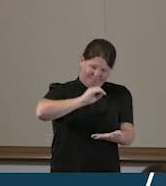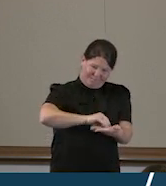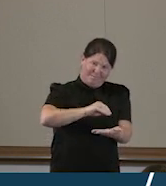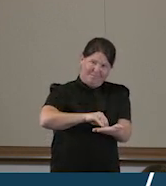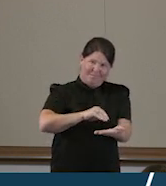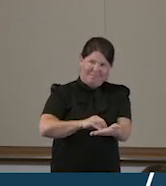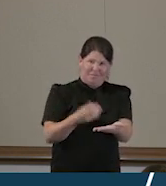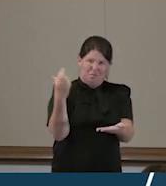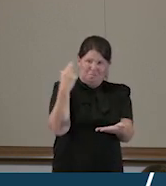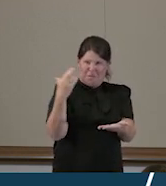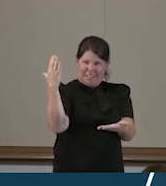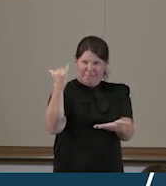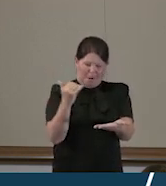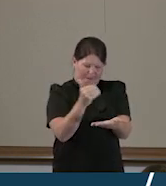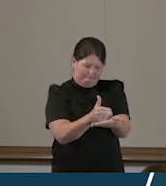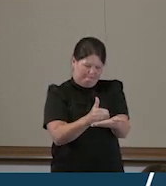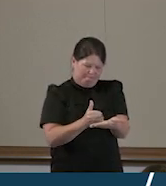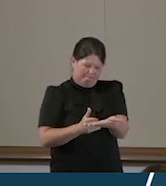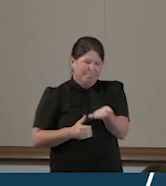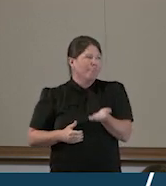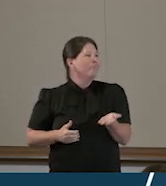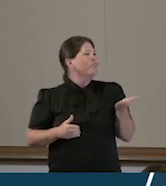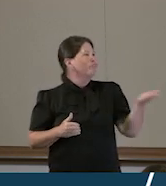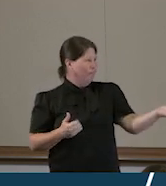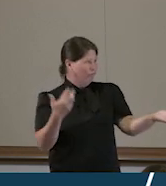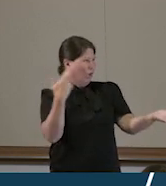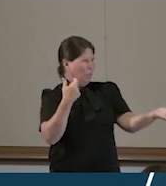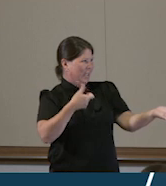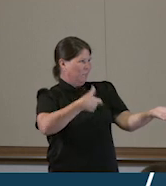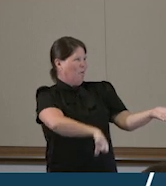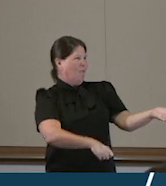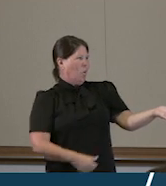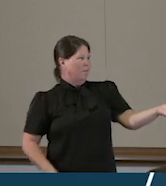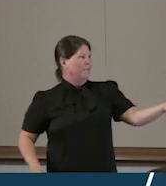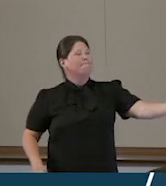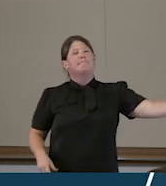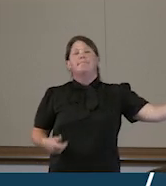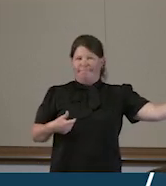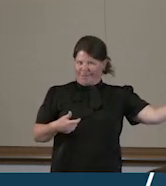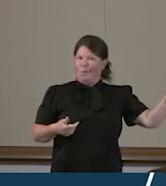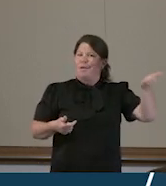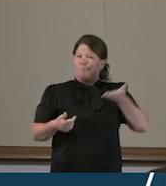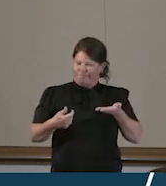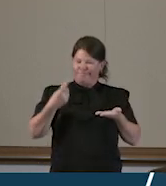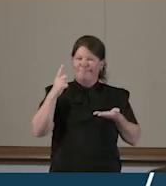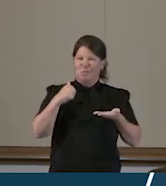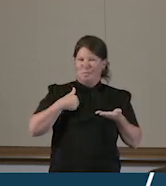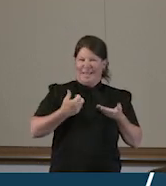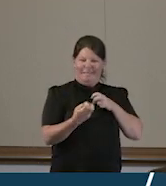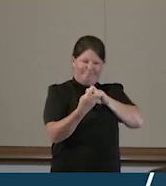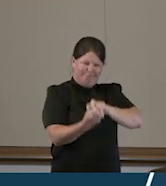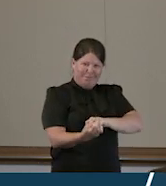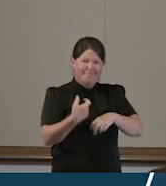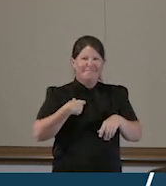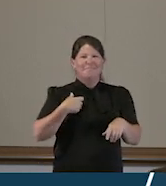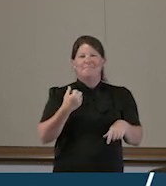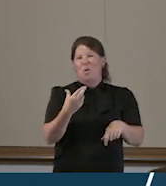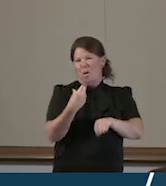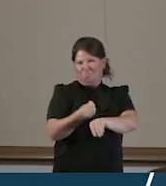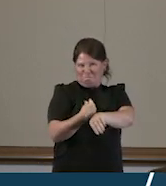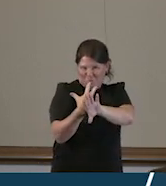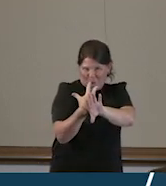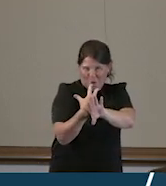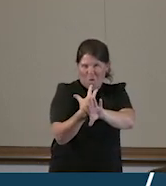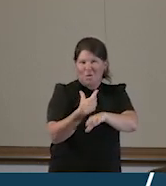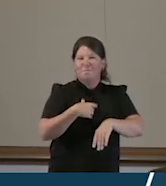writing in order for that to be effective. And then you come to me and we talk about it, or you call me after I've closed your